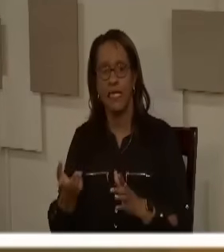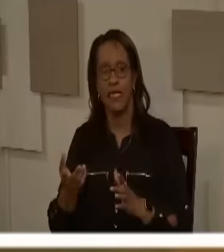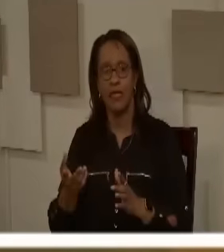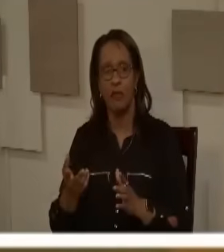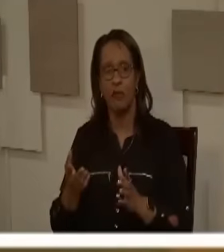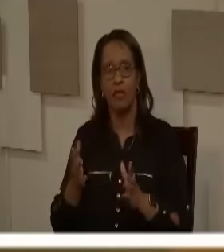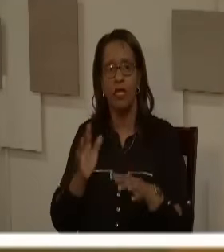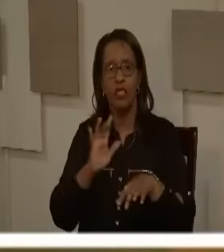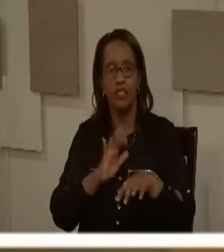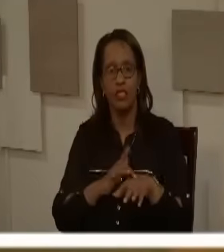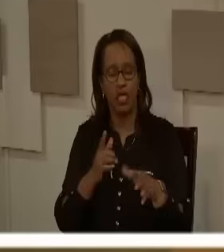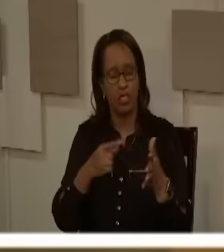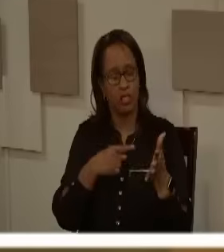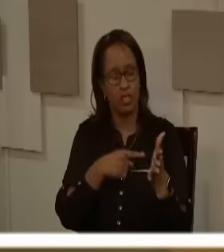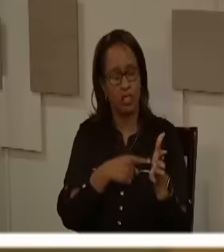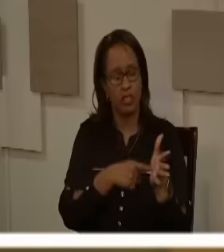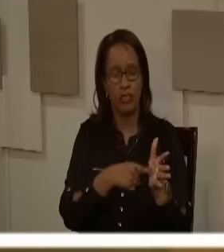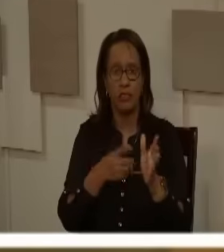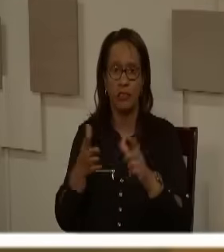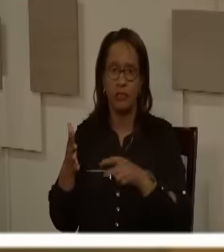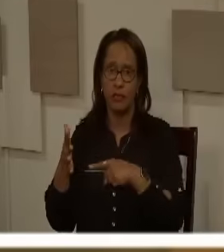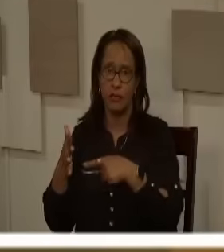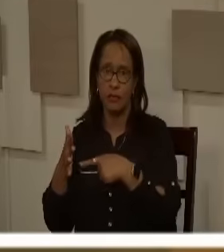fragility of the human condition.